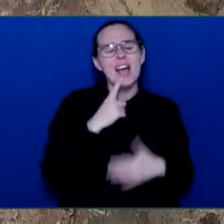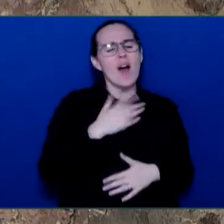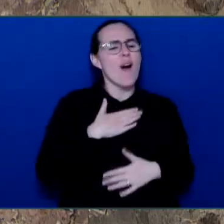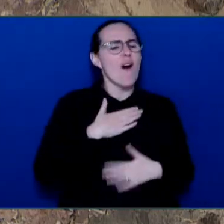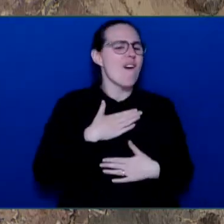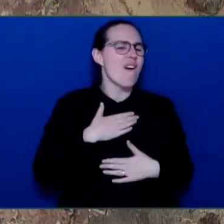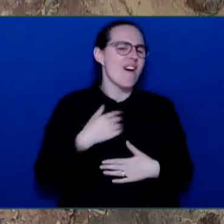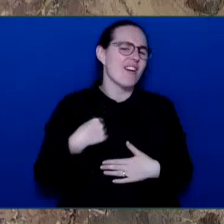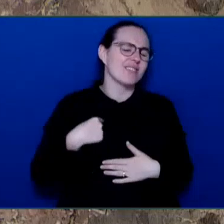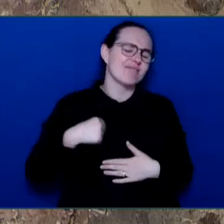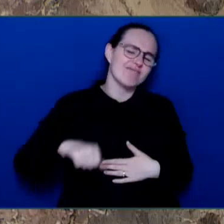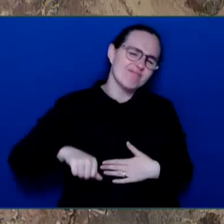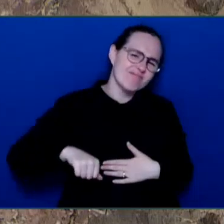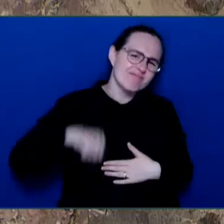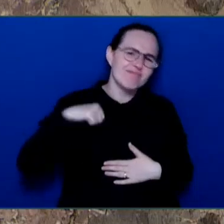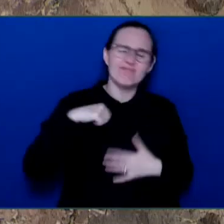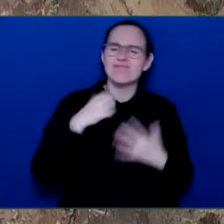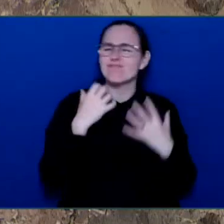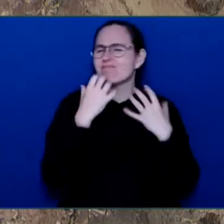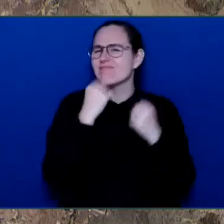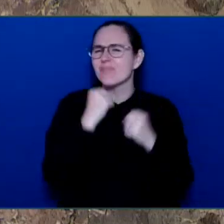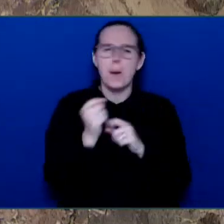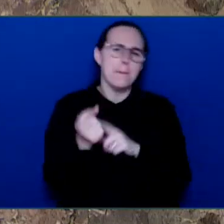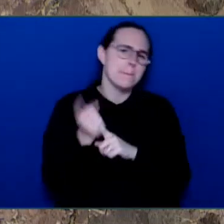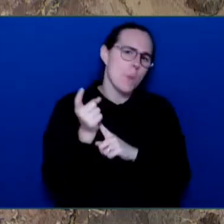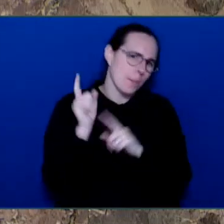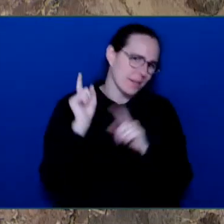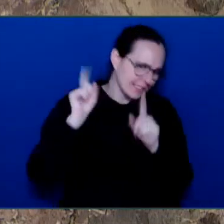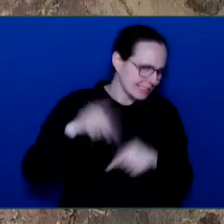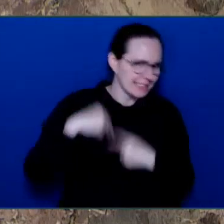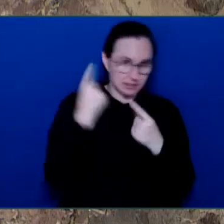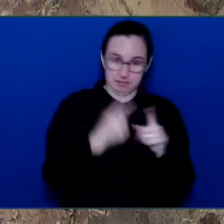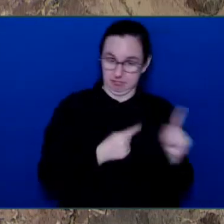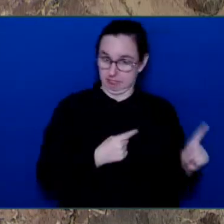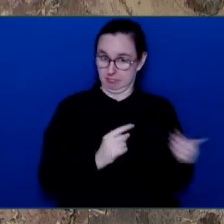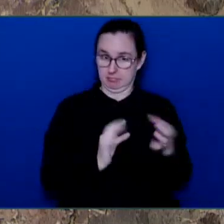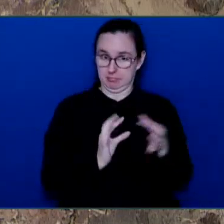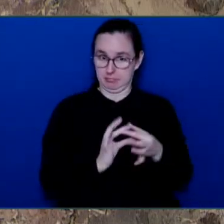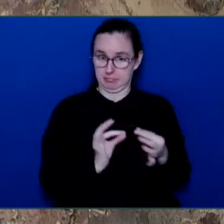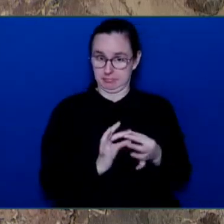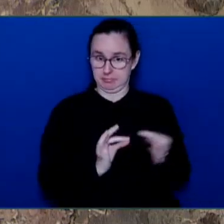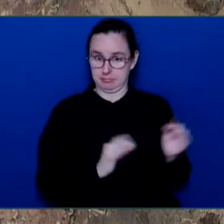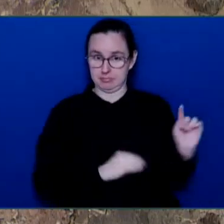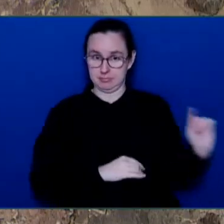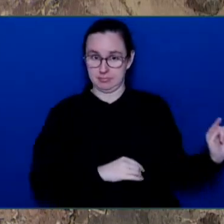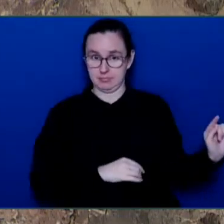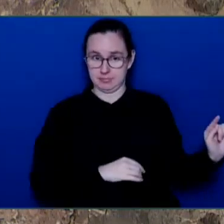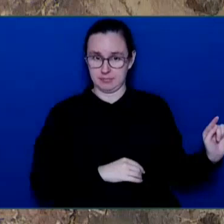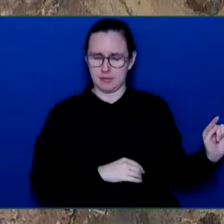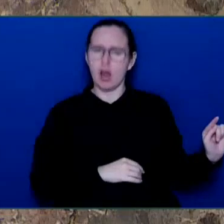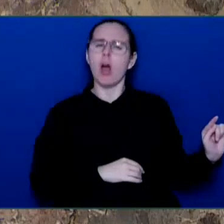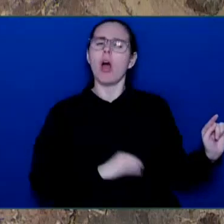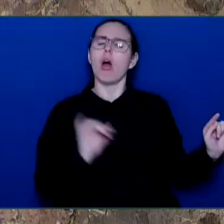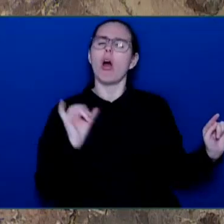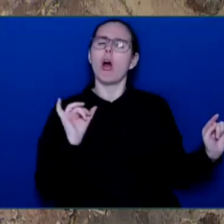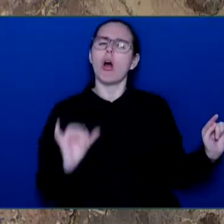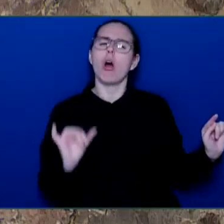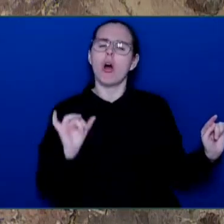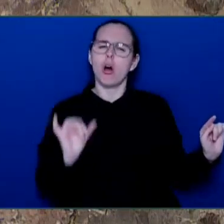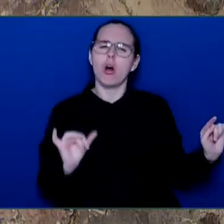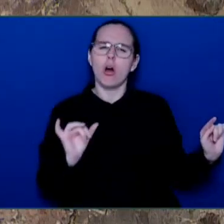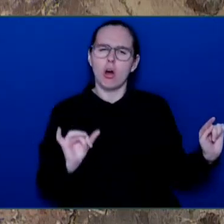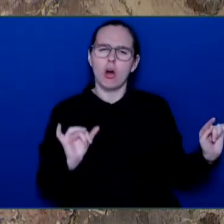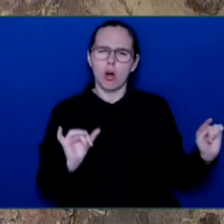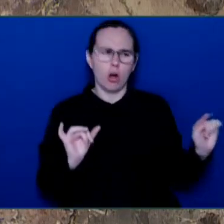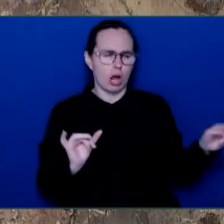unfortunate, Honourable Speaker, that the official opposition and the Conservative Party would have British Columbians believe